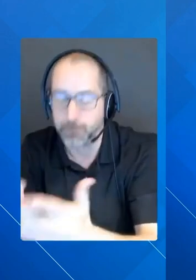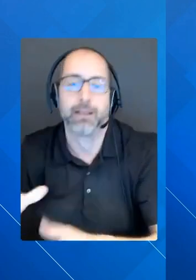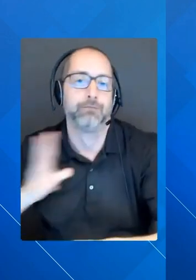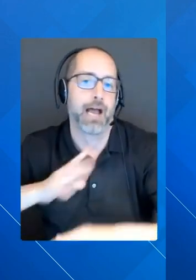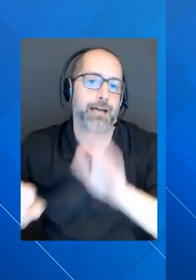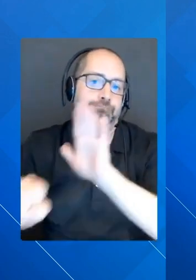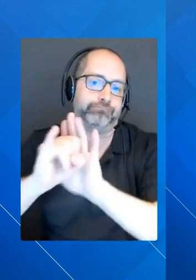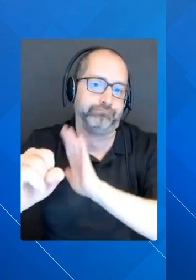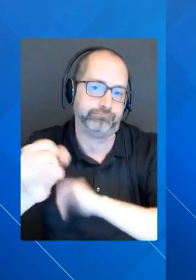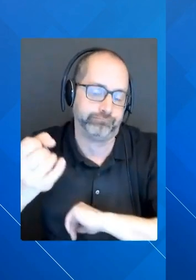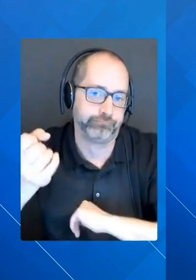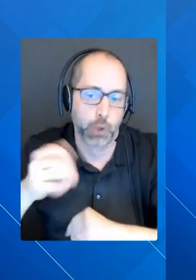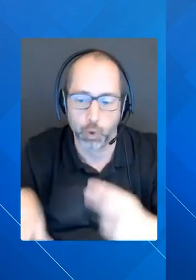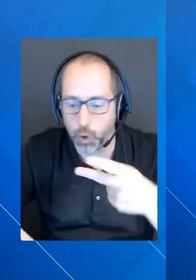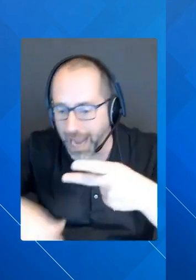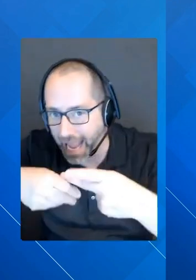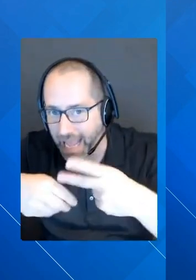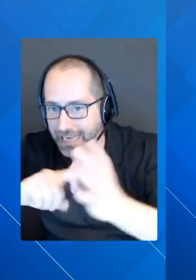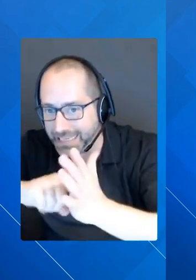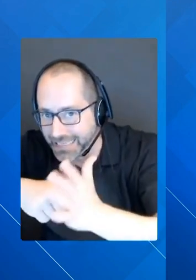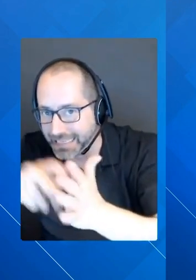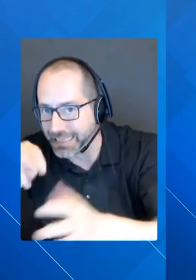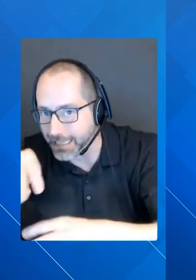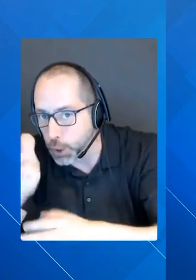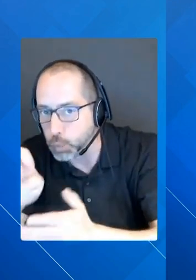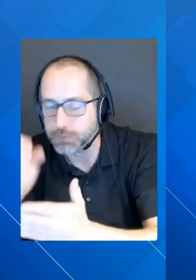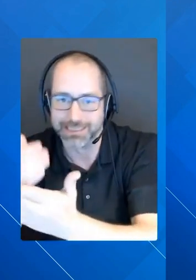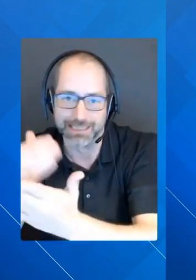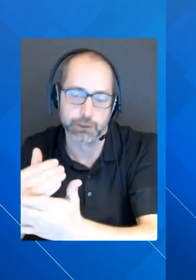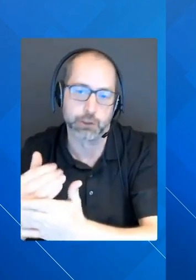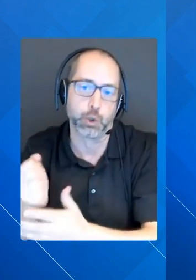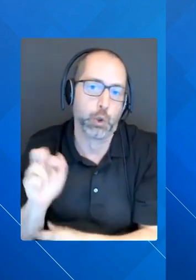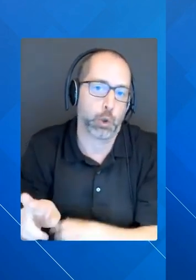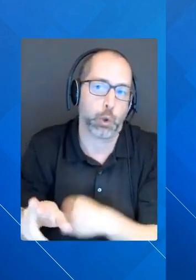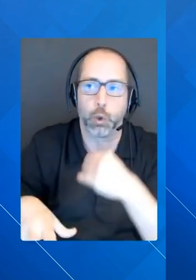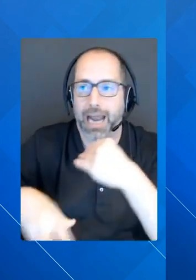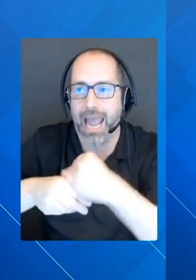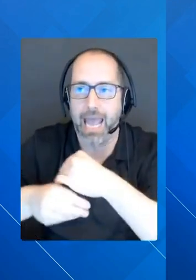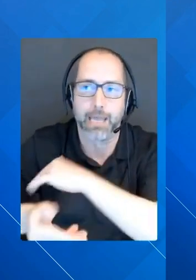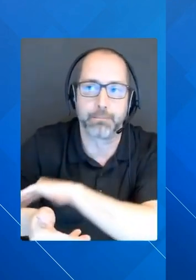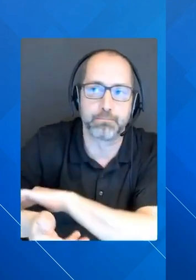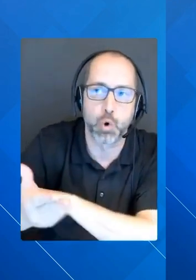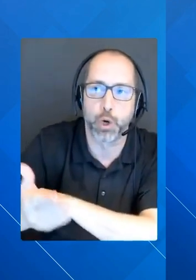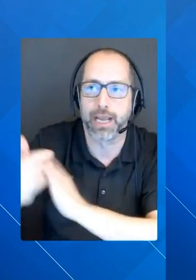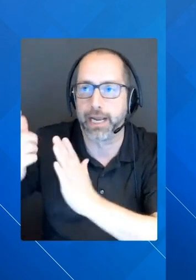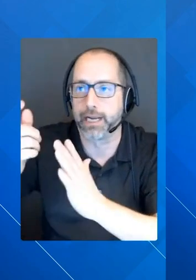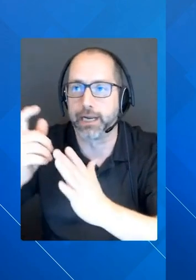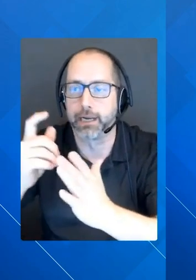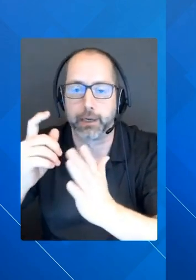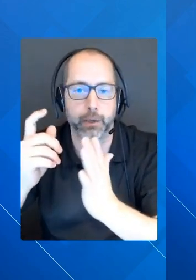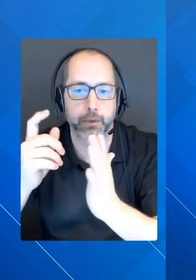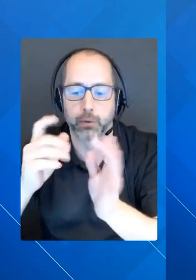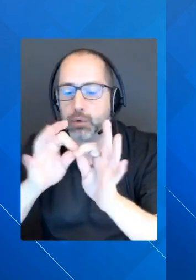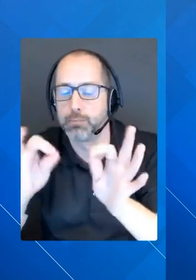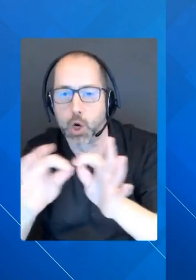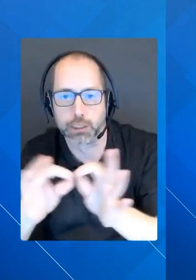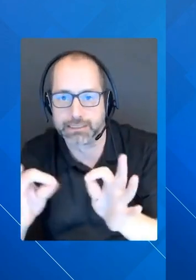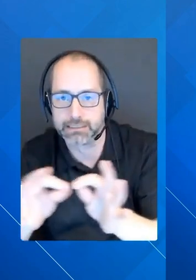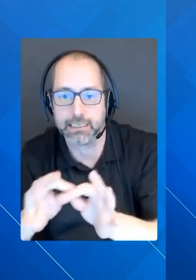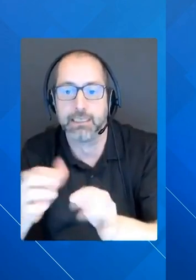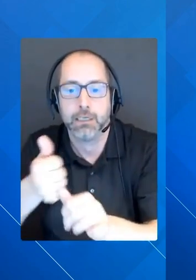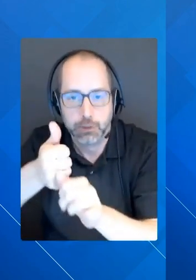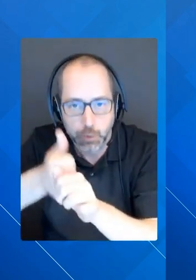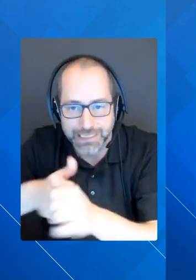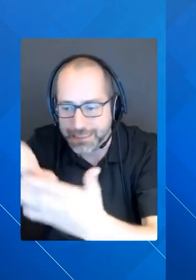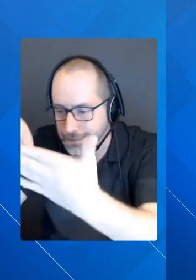see add keynote session or add morning remarks. Each of those would be distinguished with a label that we